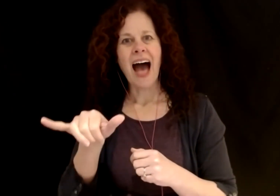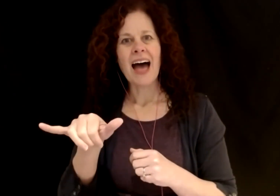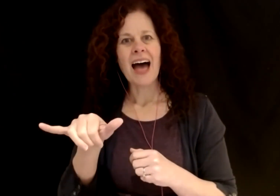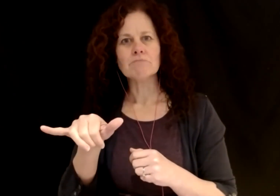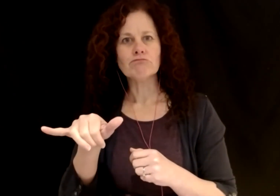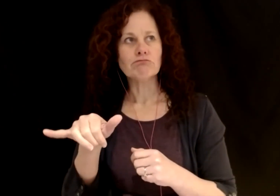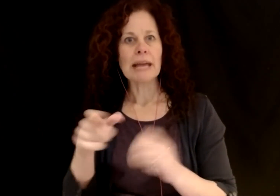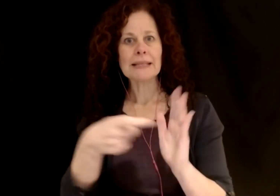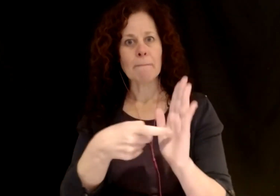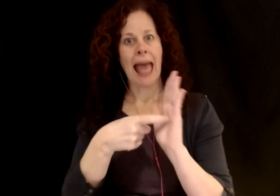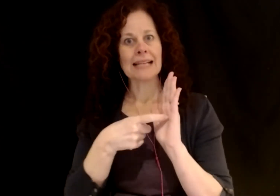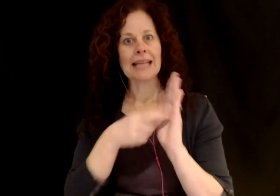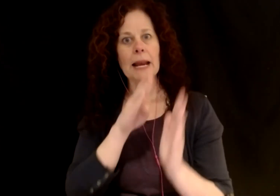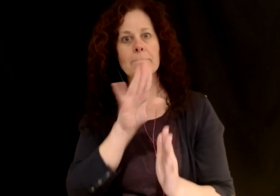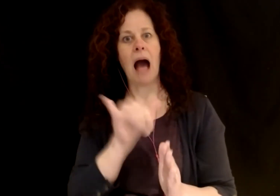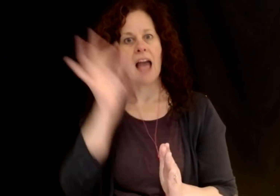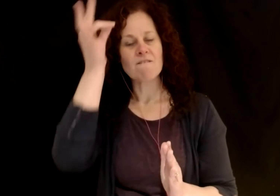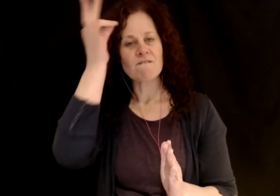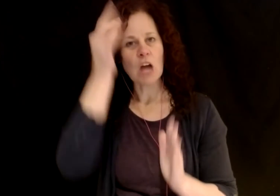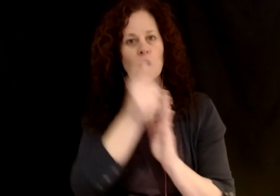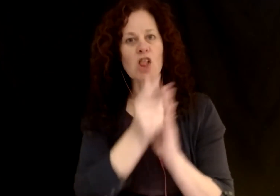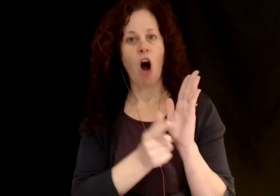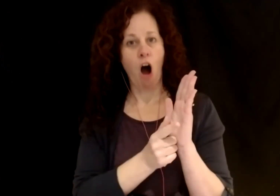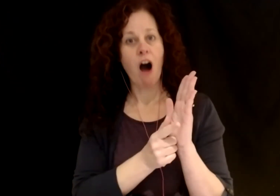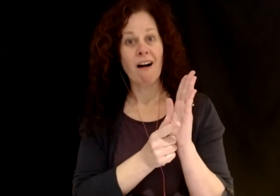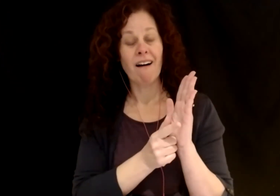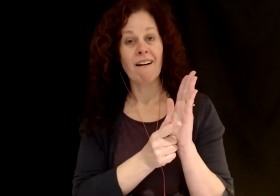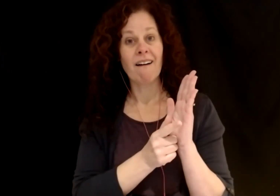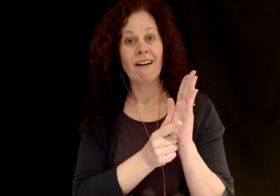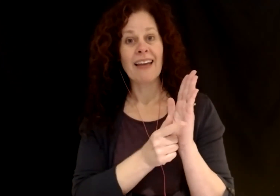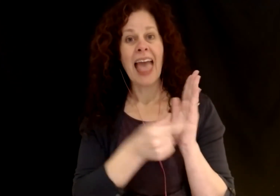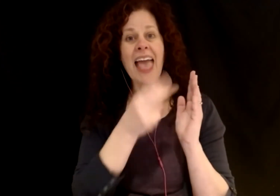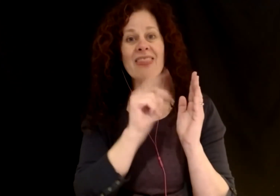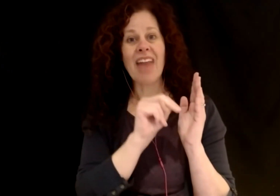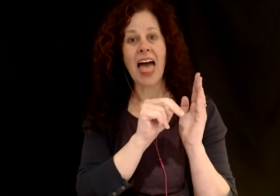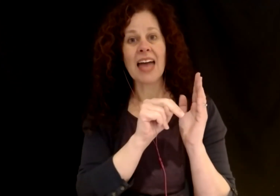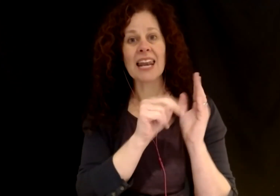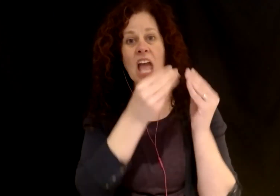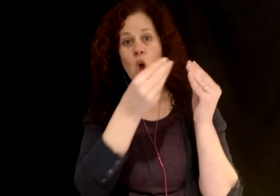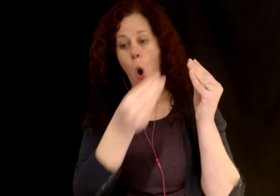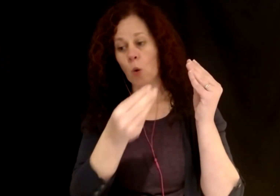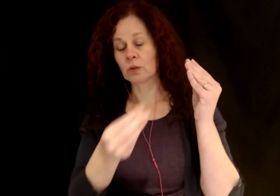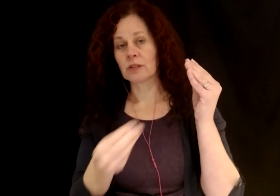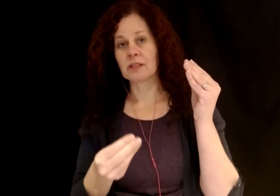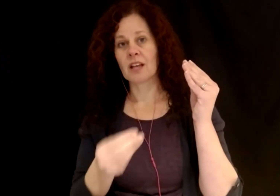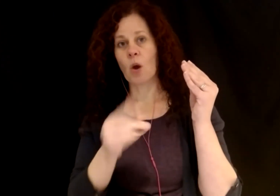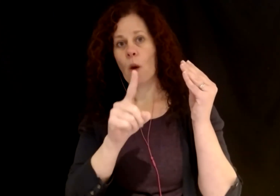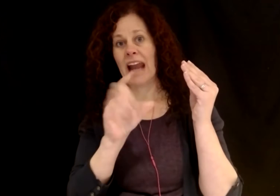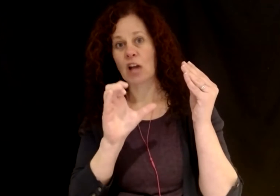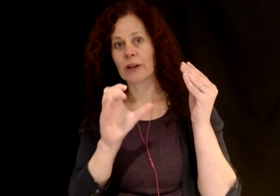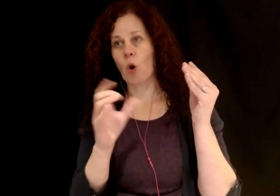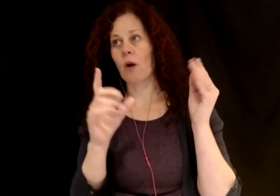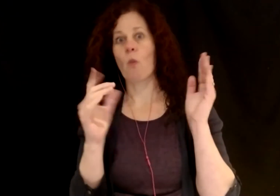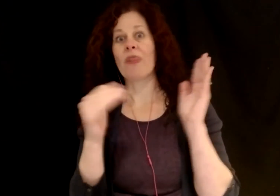by federal law and then trickles its way through hundreds of, if not thousands,